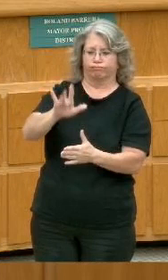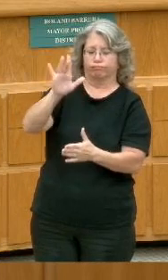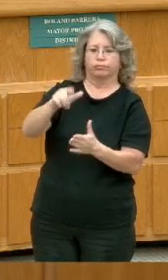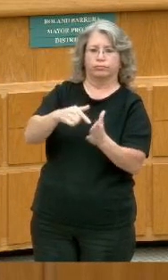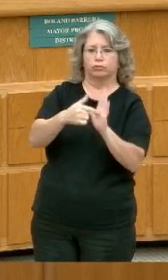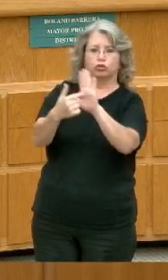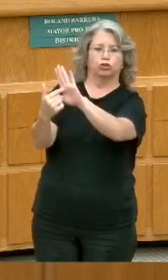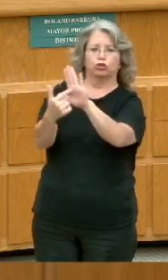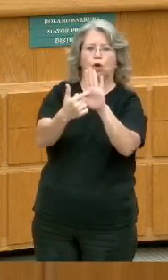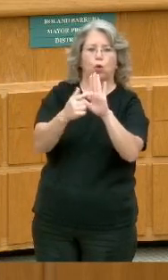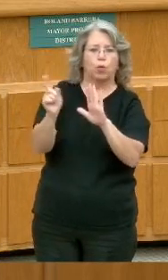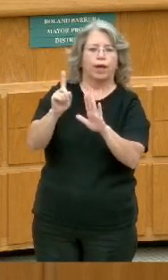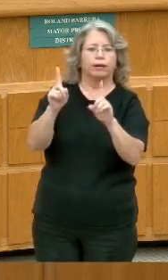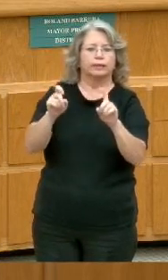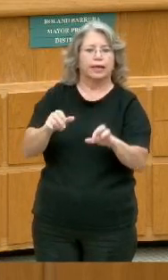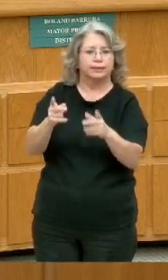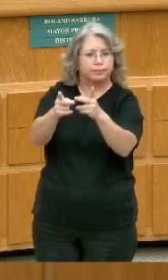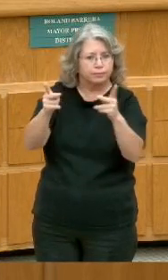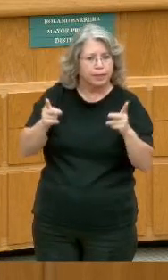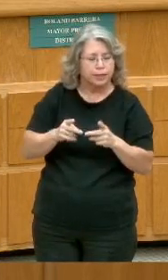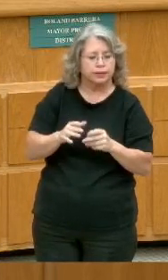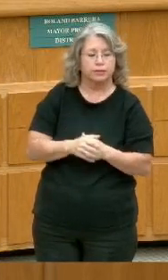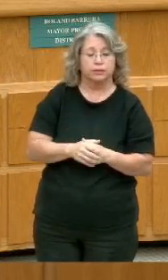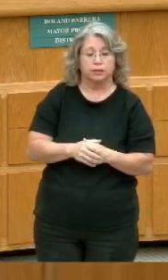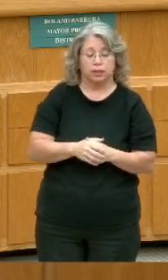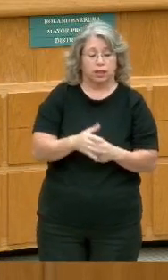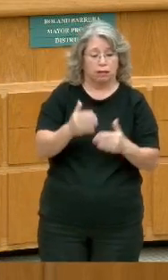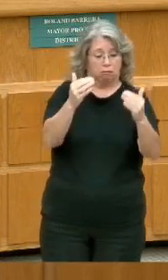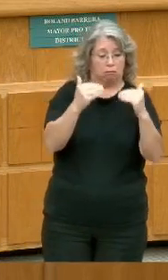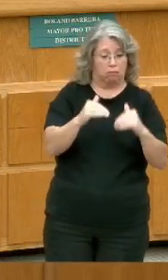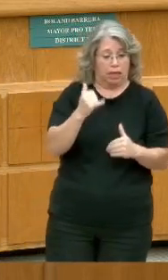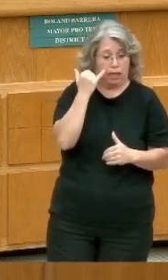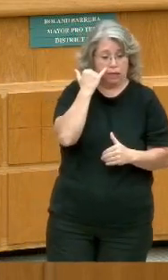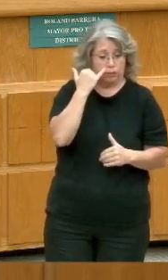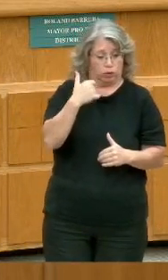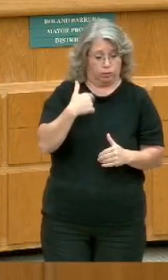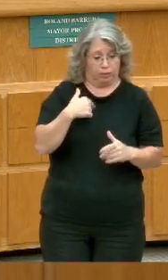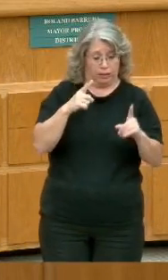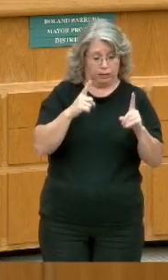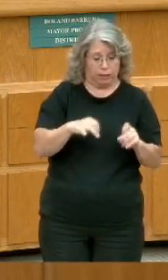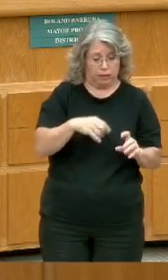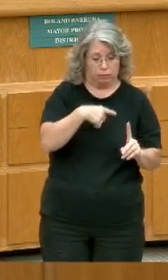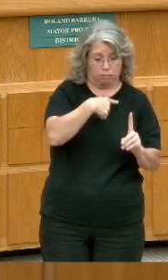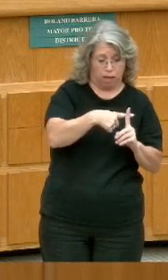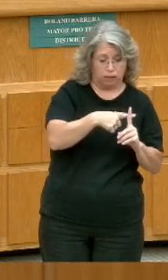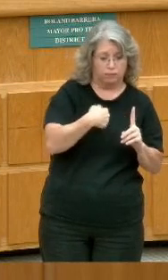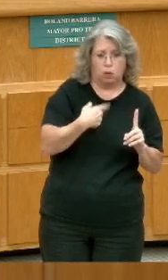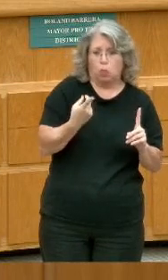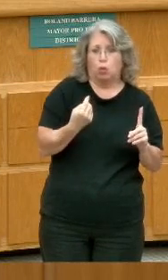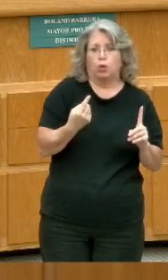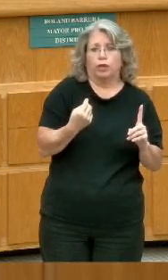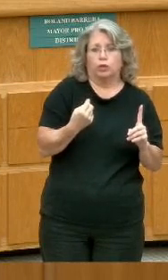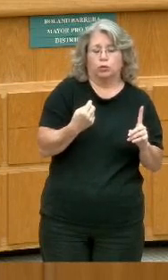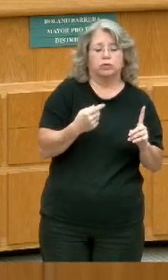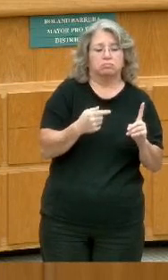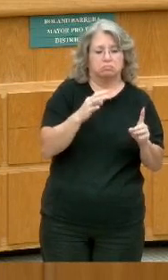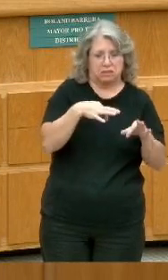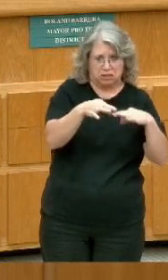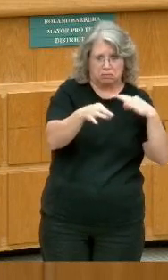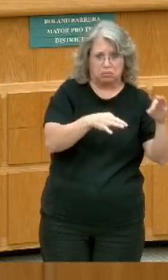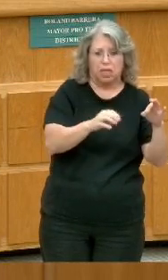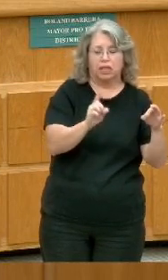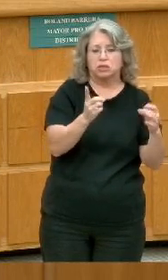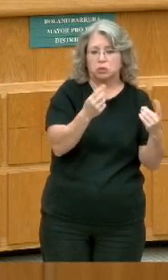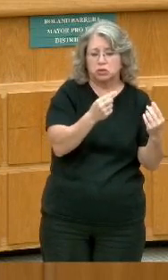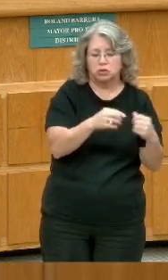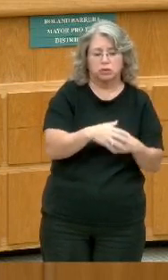test positive. It tells you what you need to do, how you need to self-isolate, quarantine yourself, and how to get food also if you're in isolation. I'm